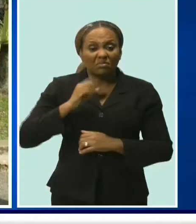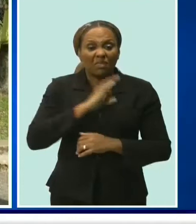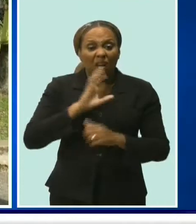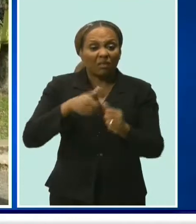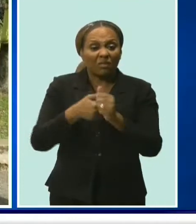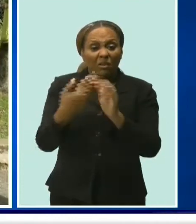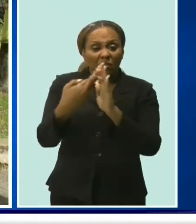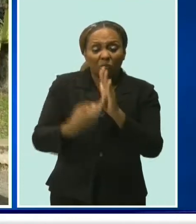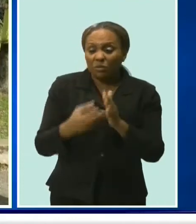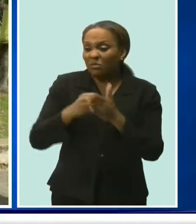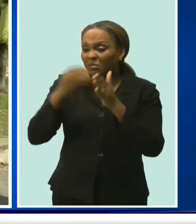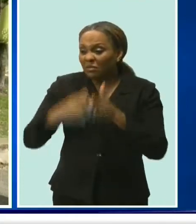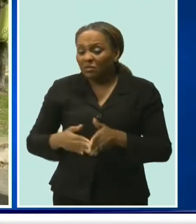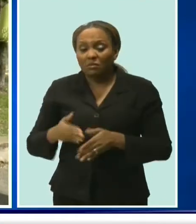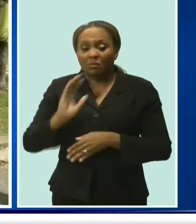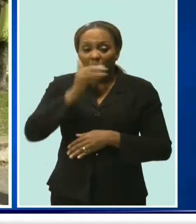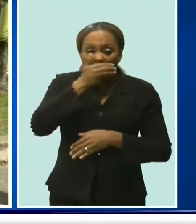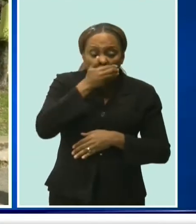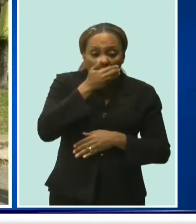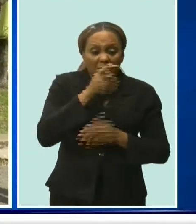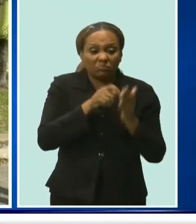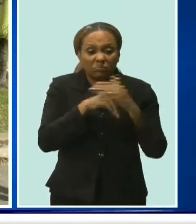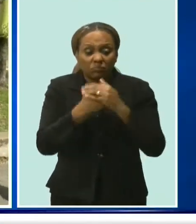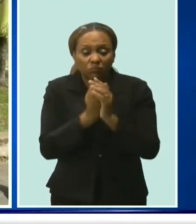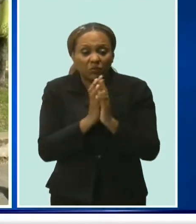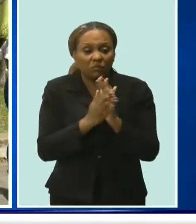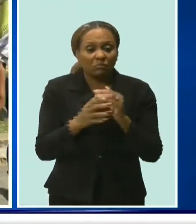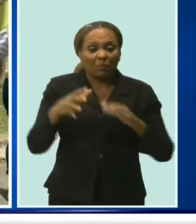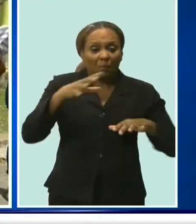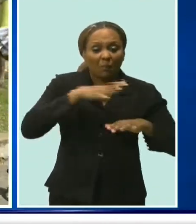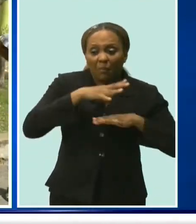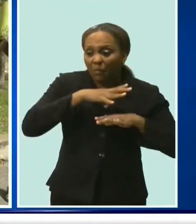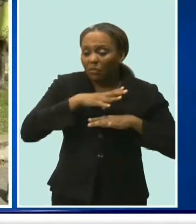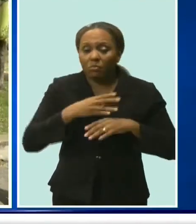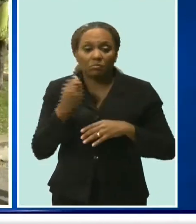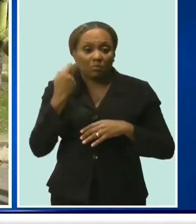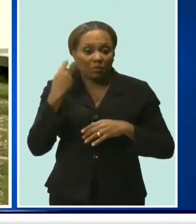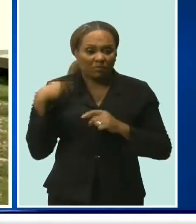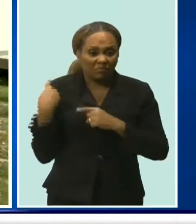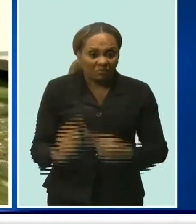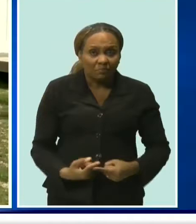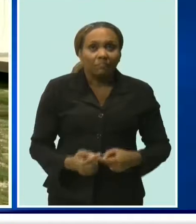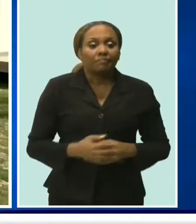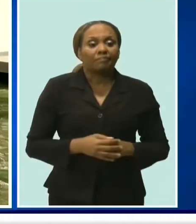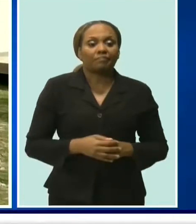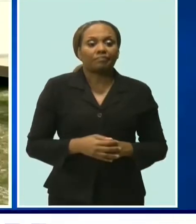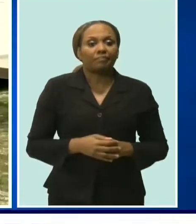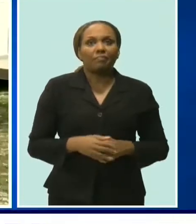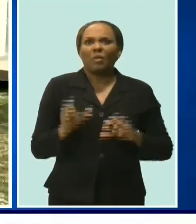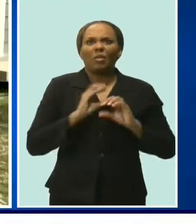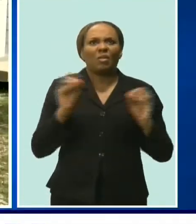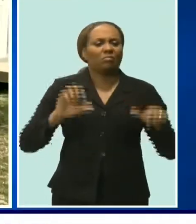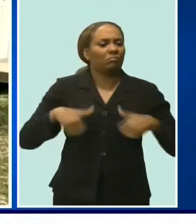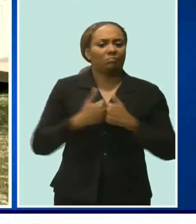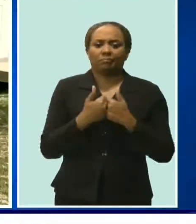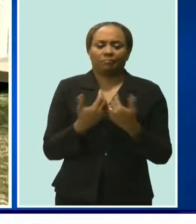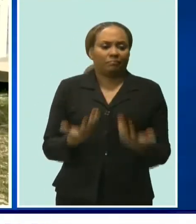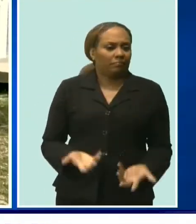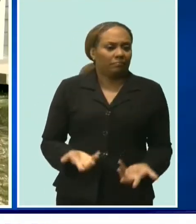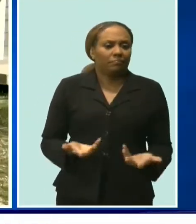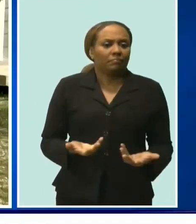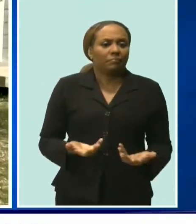certainly the students, they're all masked up. They understand the protocols, and so far I haven't had any reports that we've had any challenges at the